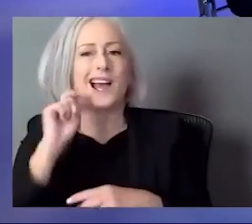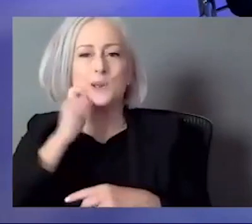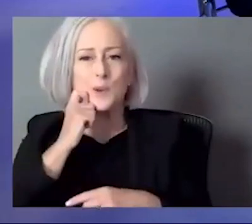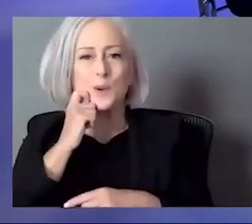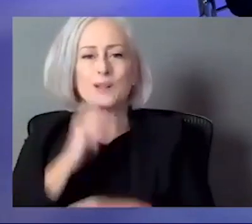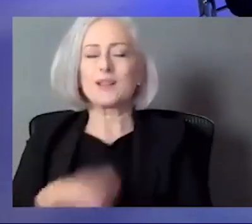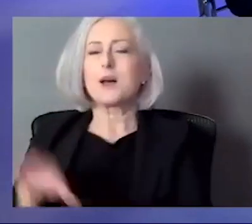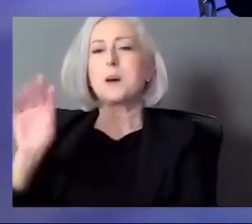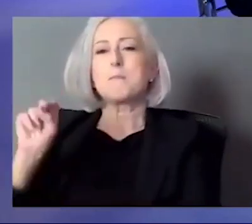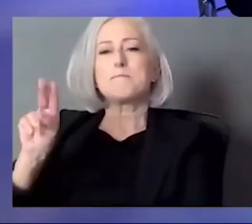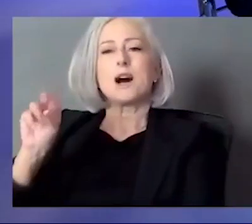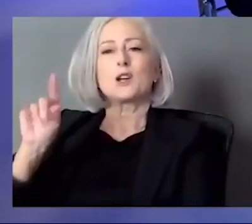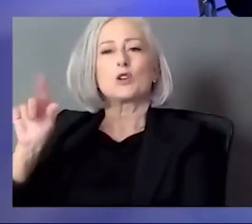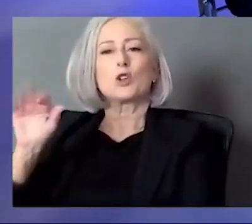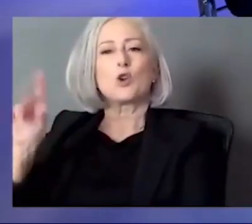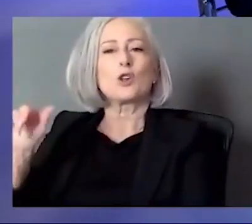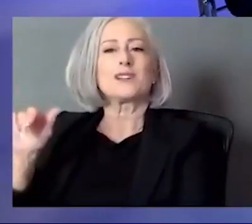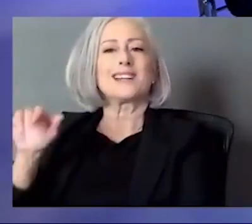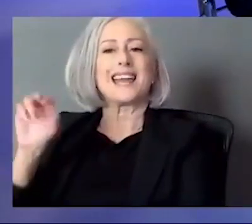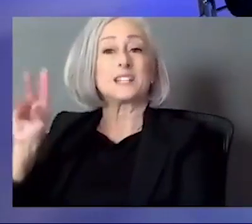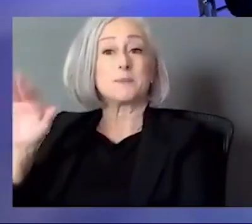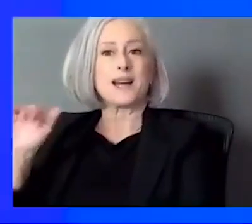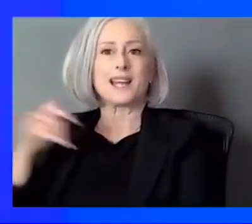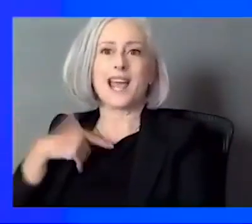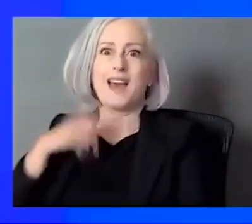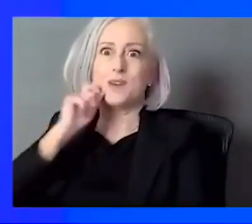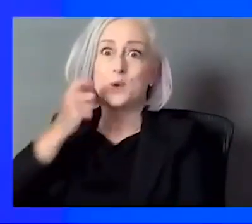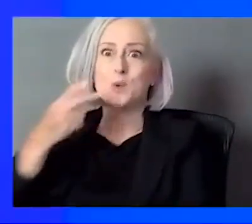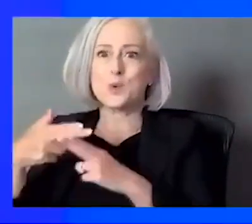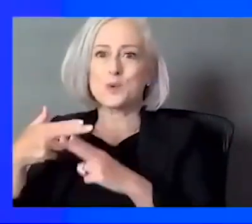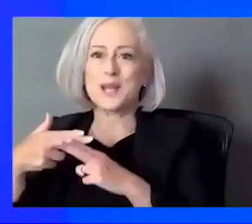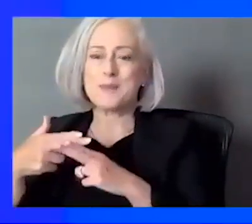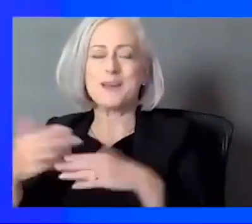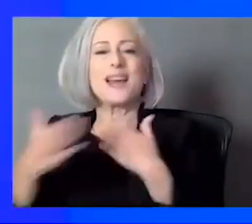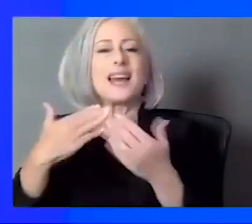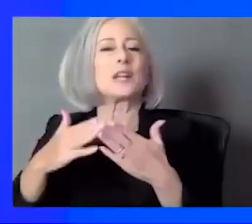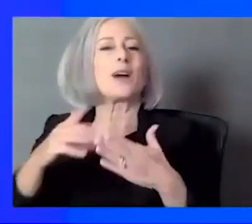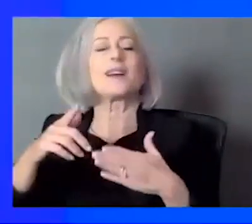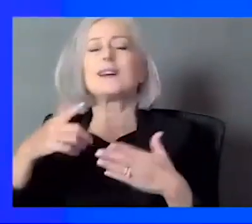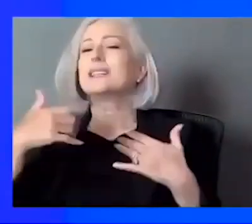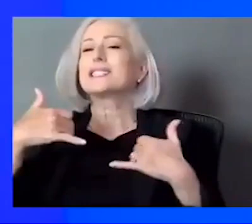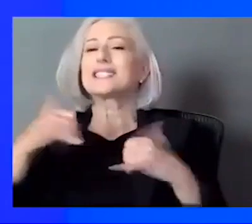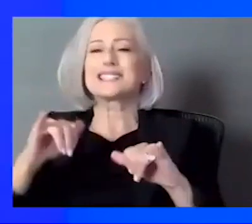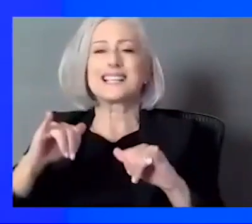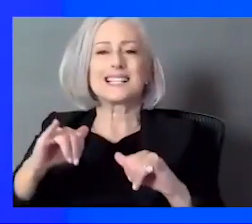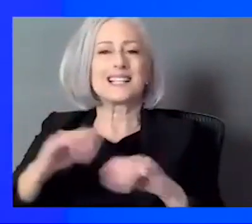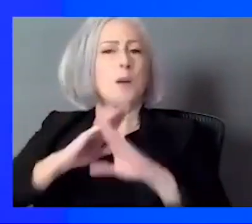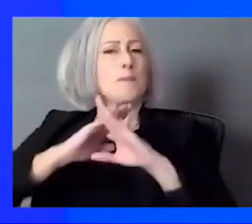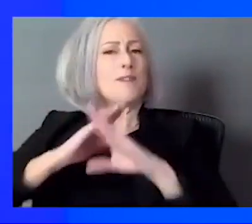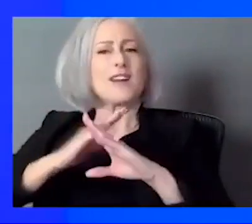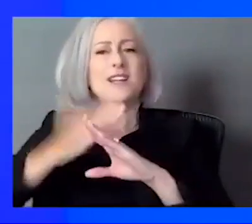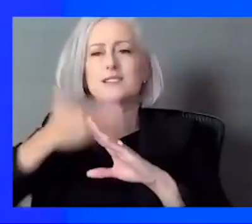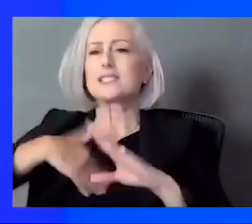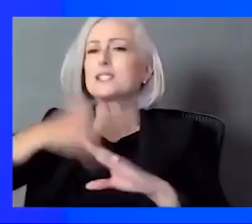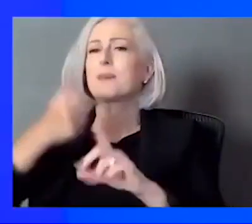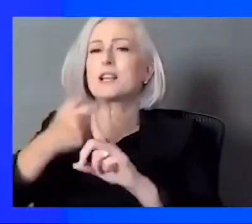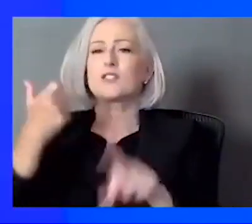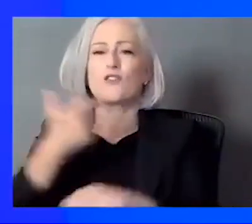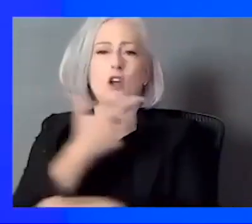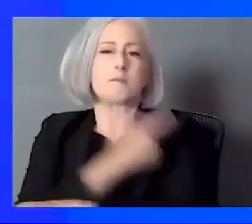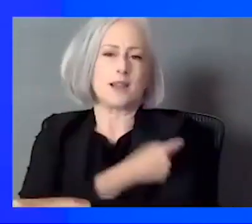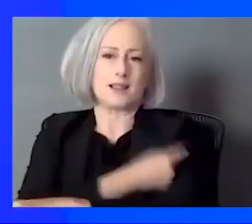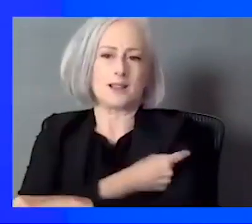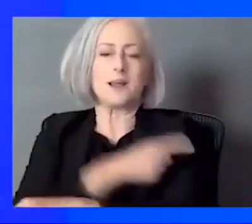have cool names. But nothing beats that prevention you get from vaccination when you already have an intact, specific immune